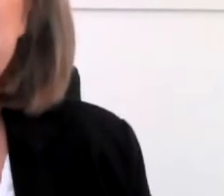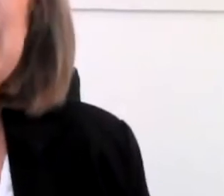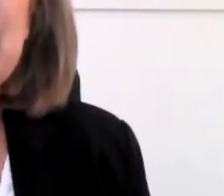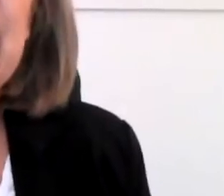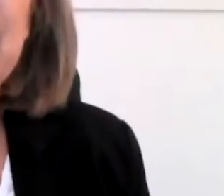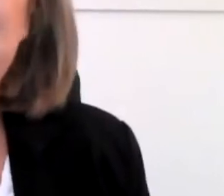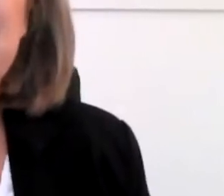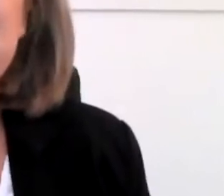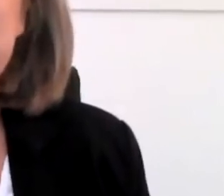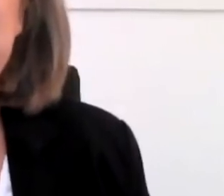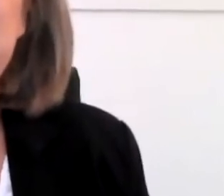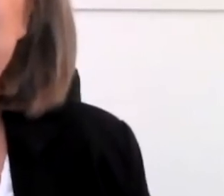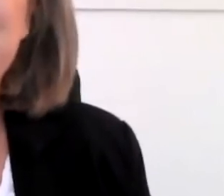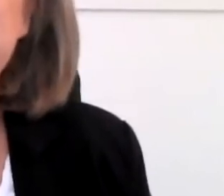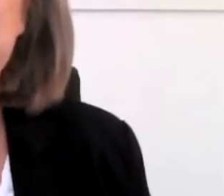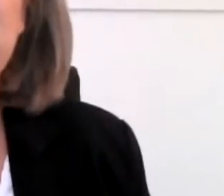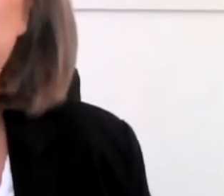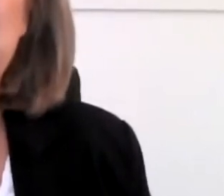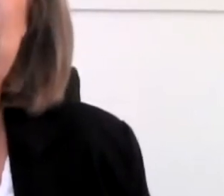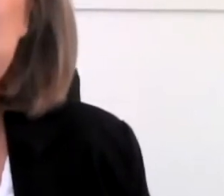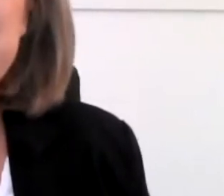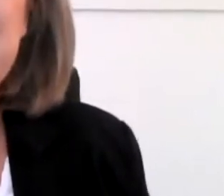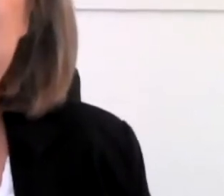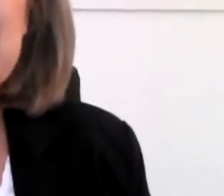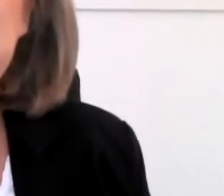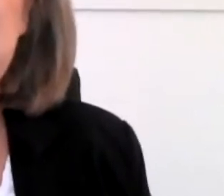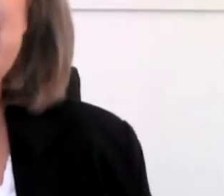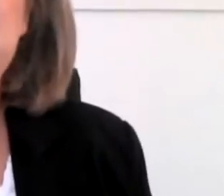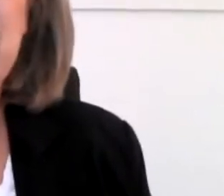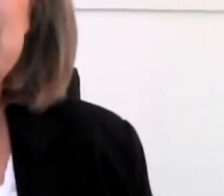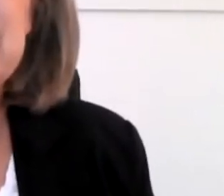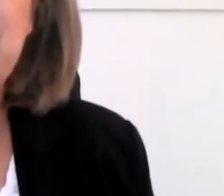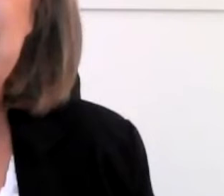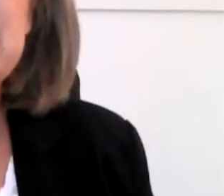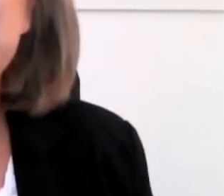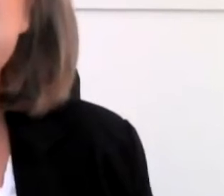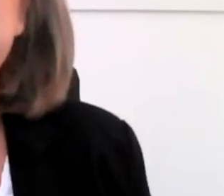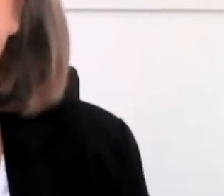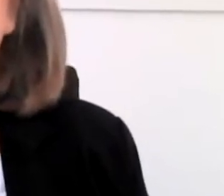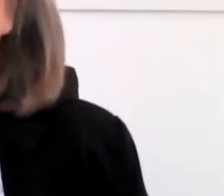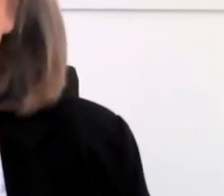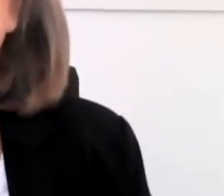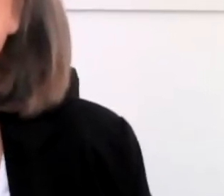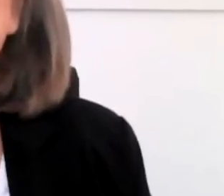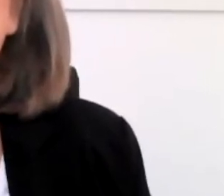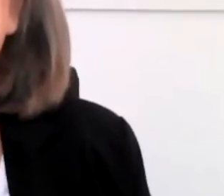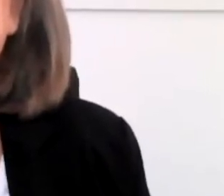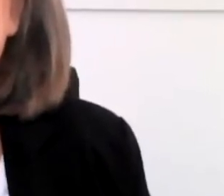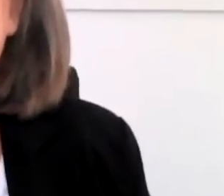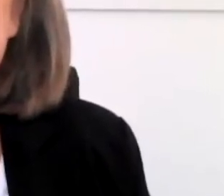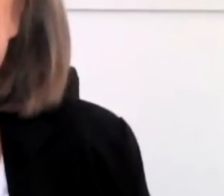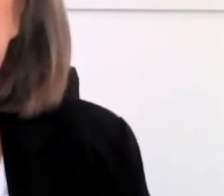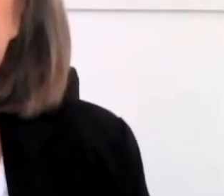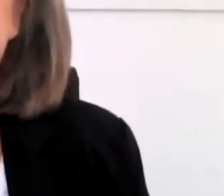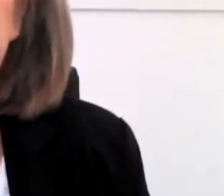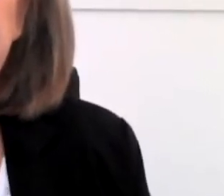no idea. I thought there was some co-occurring, but I never thought I'd see what I did. So since